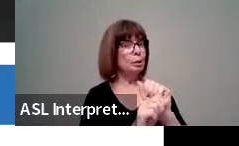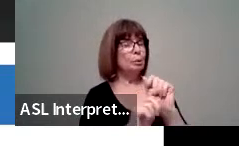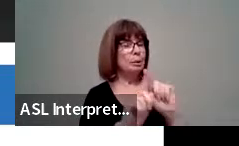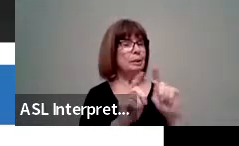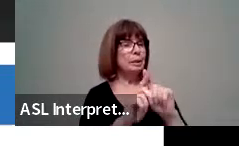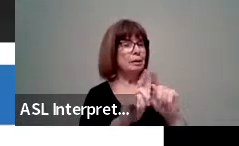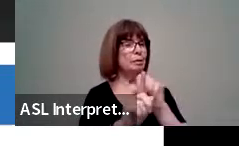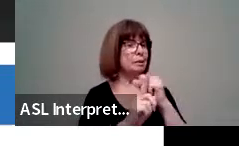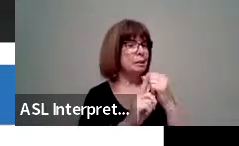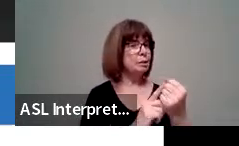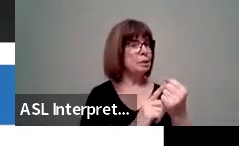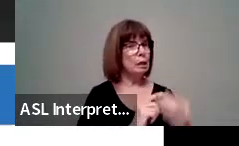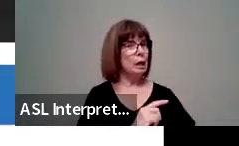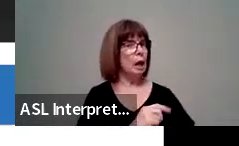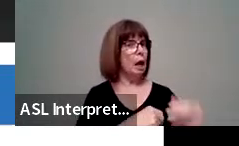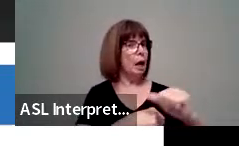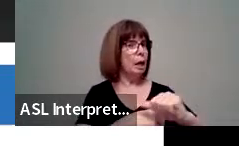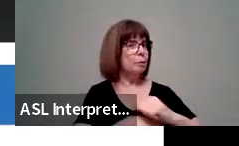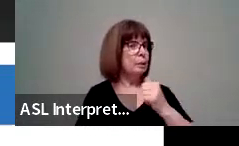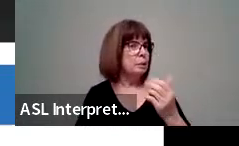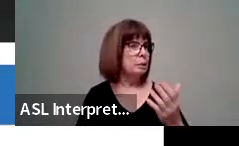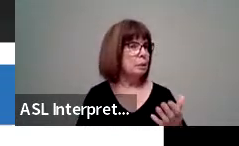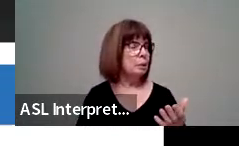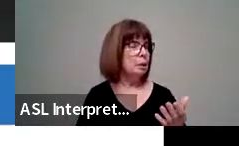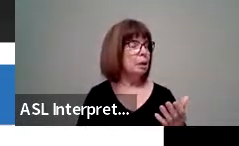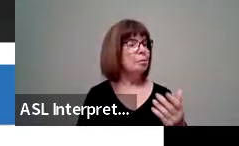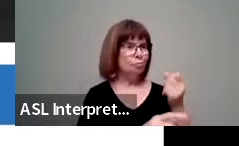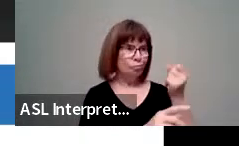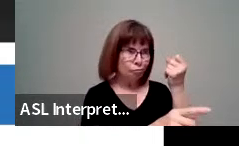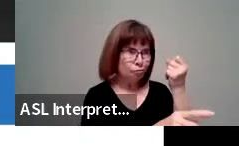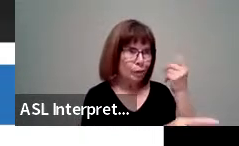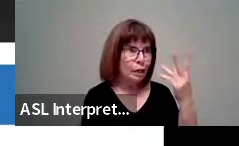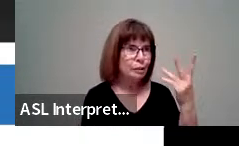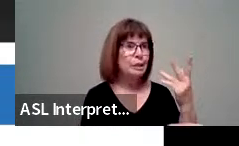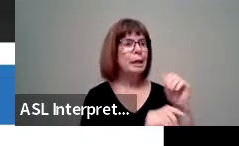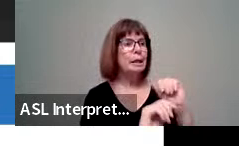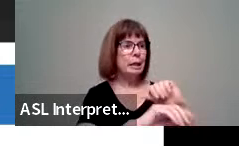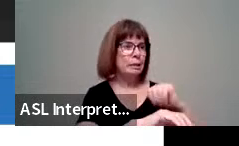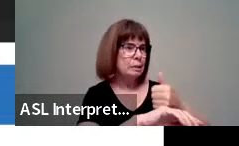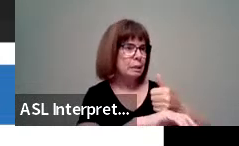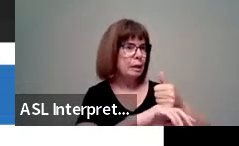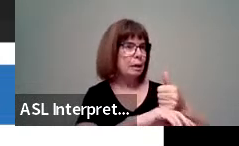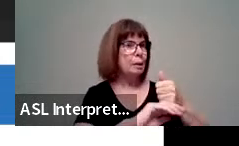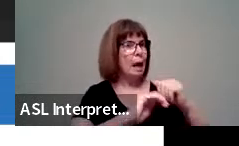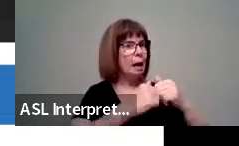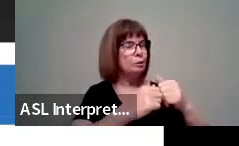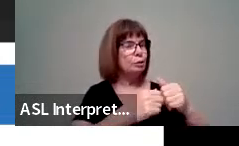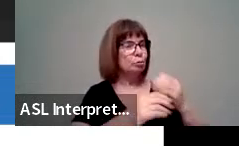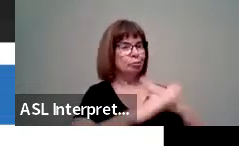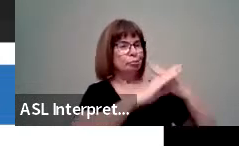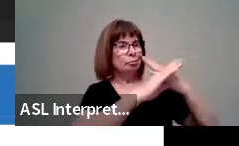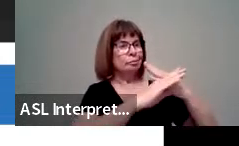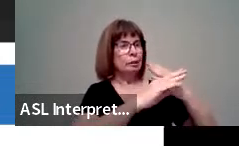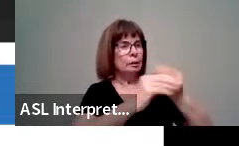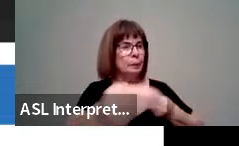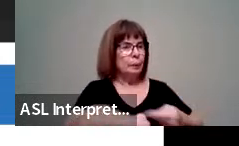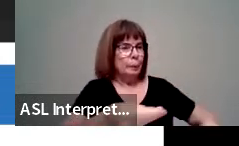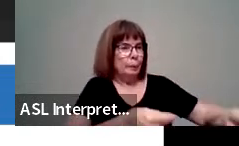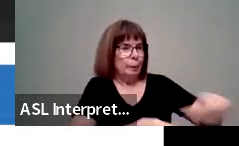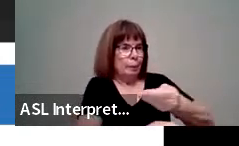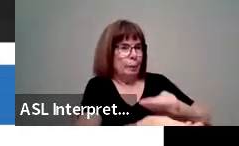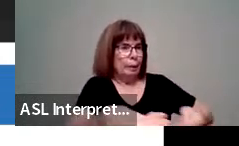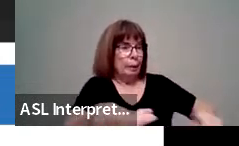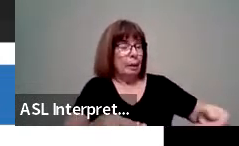high risk and make sure they understand and can put protocols in place for how to prevent transmission. We're providing